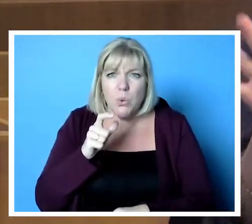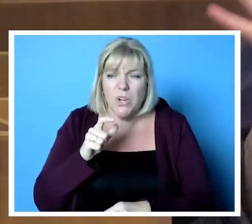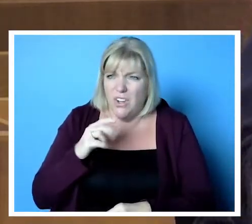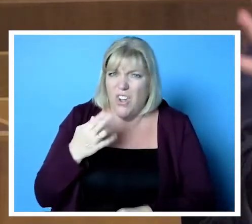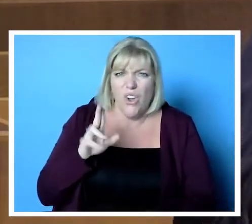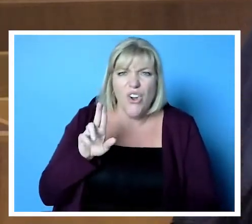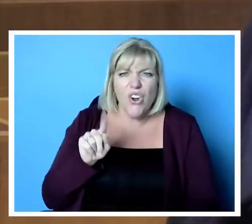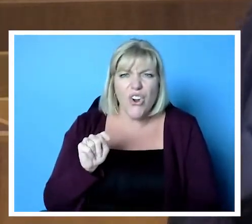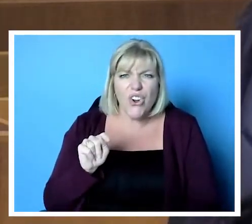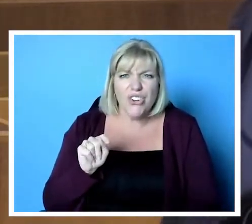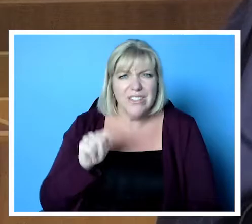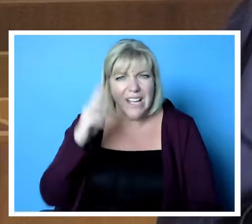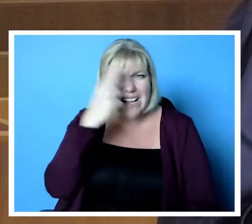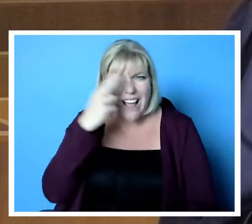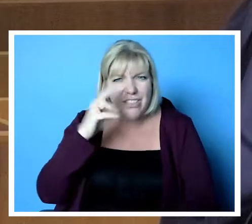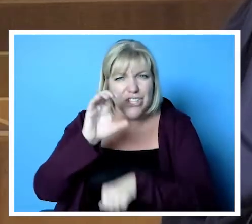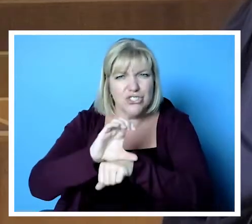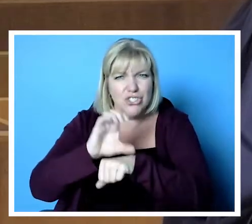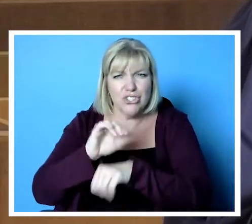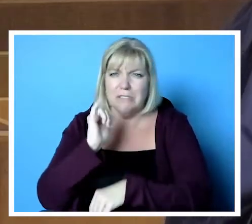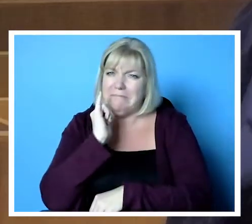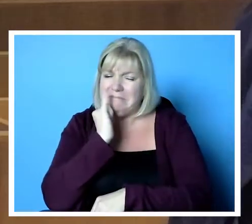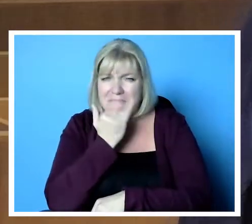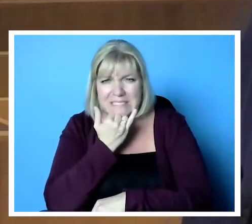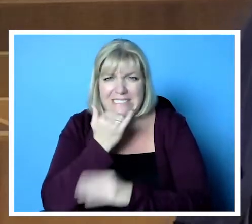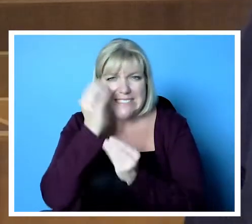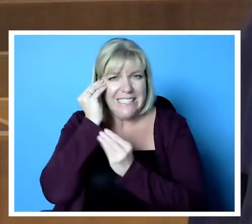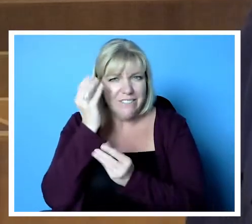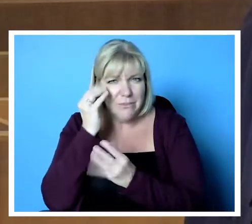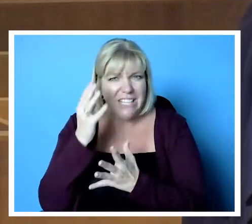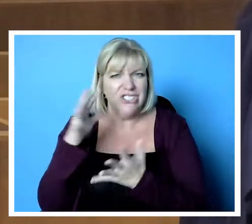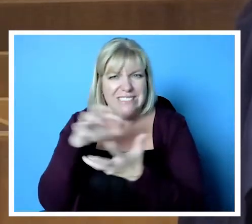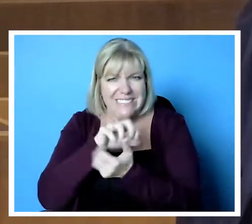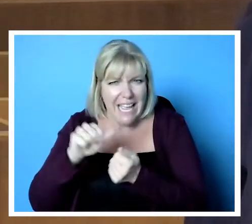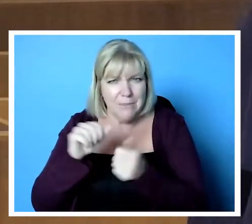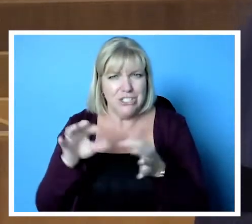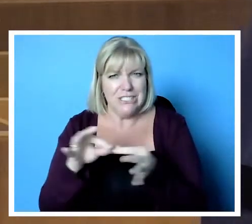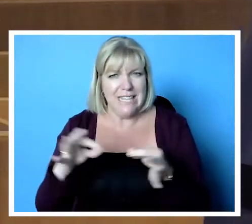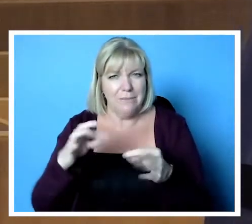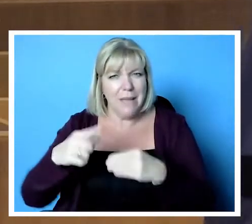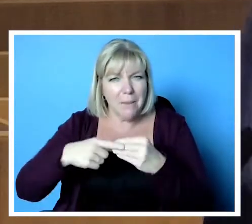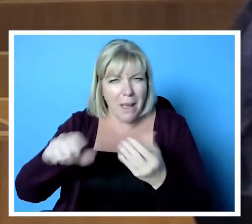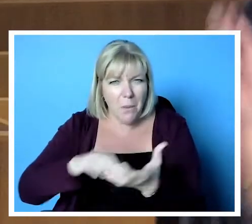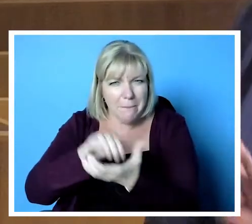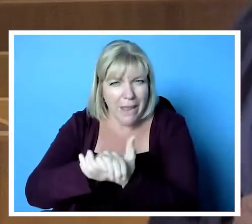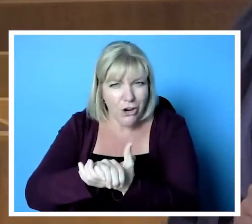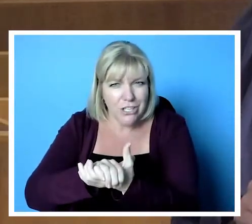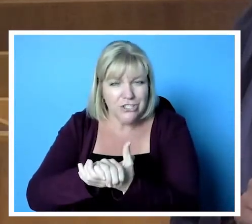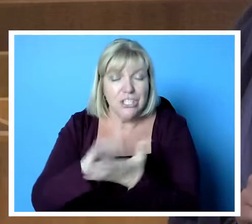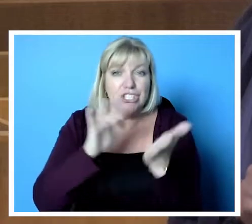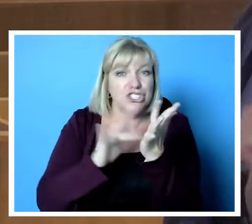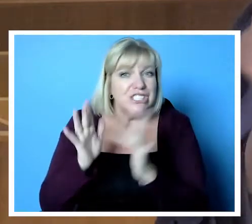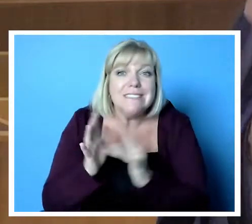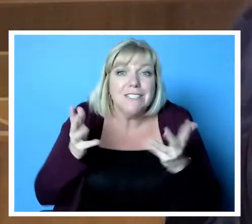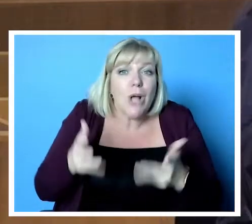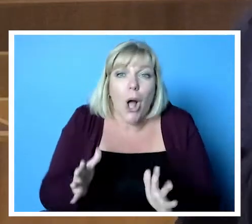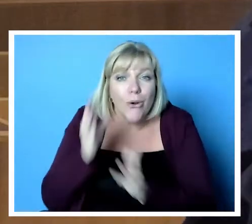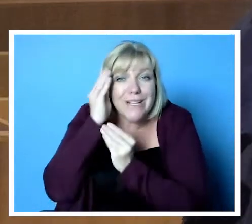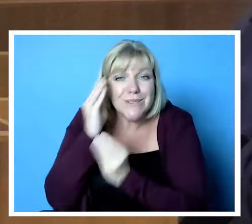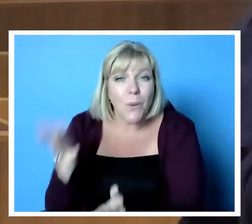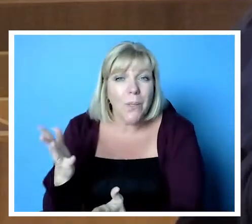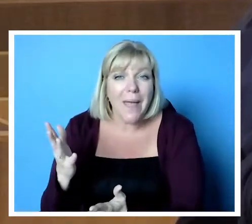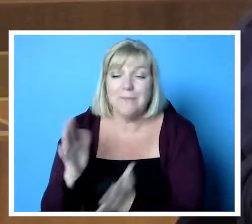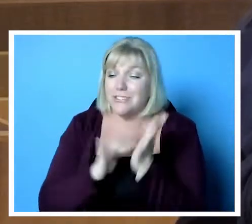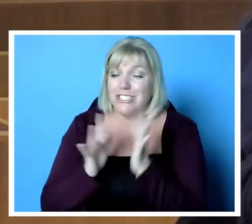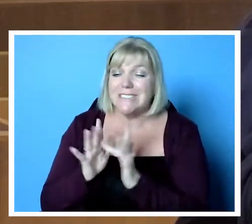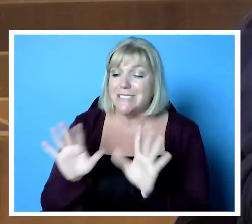misguided, damaging statement about marriage, we should know that Jesus has already told them, I choose